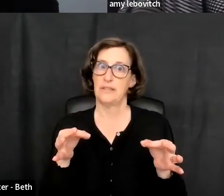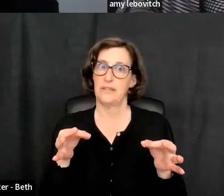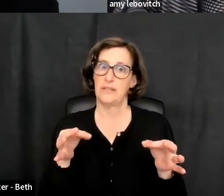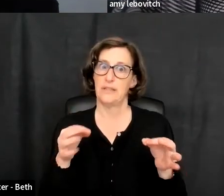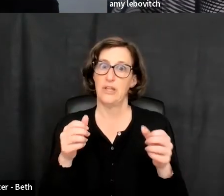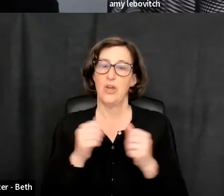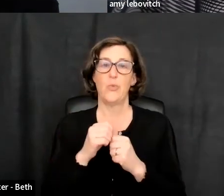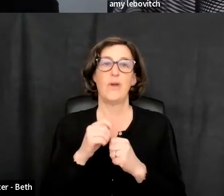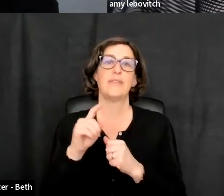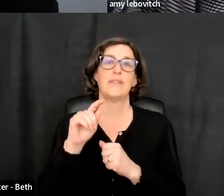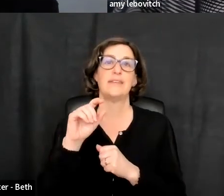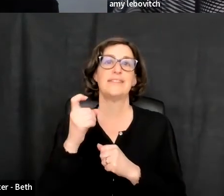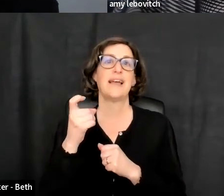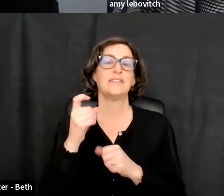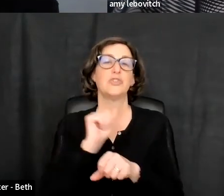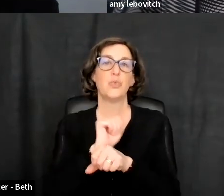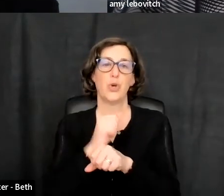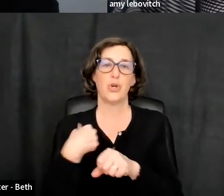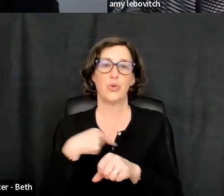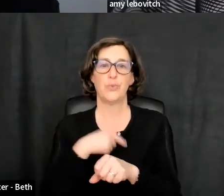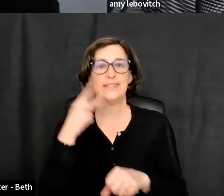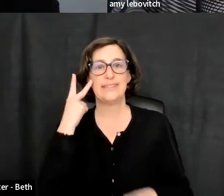with sex work, I think we see